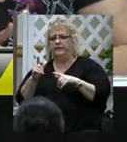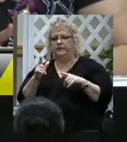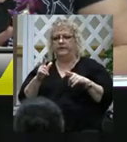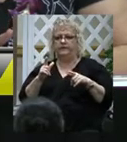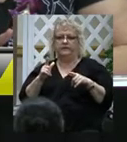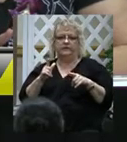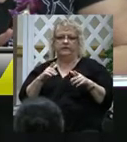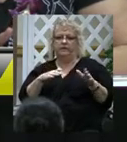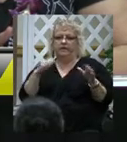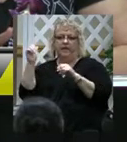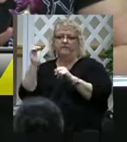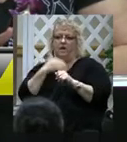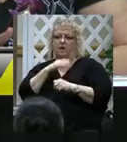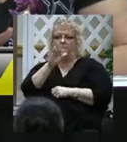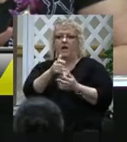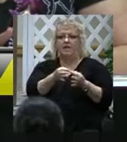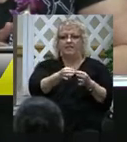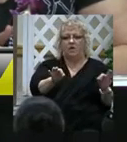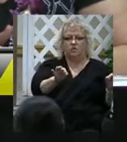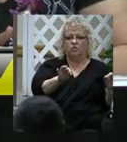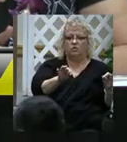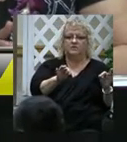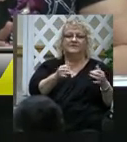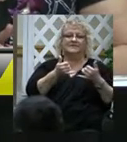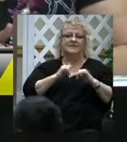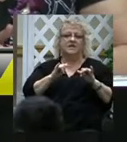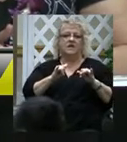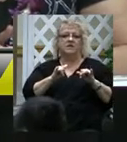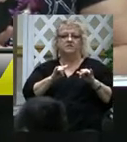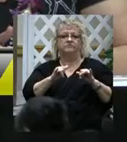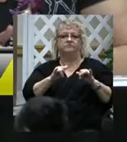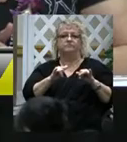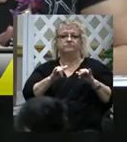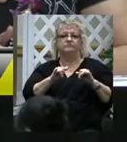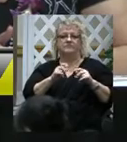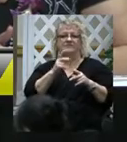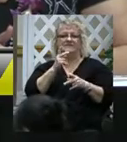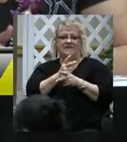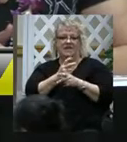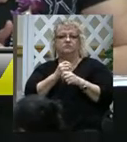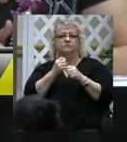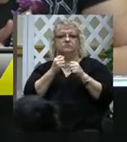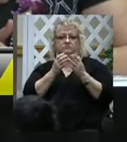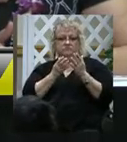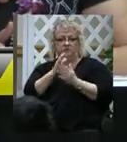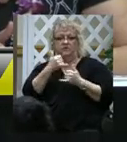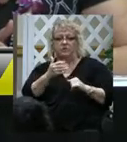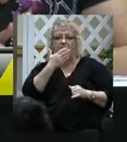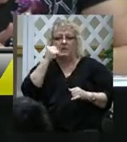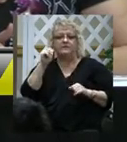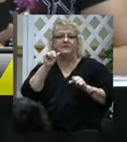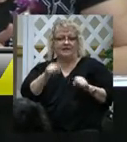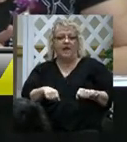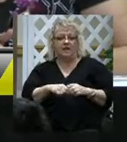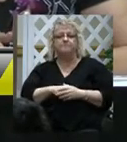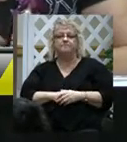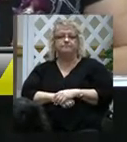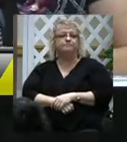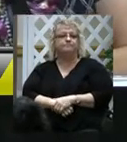that our bilingual workers are still state stewards, and they're doing the best diligence that they